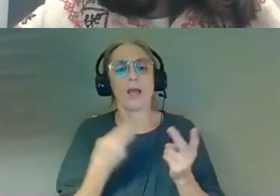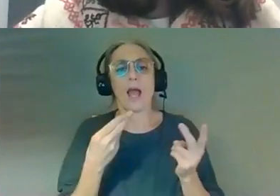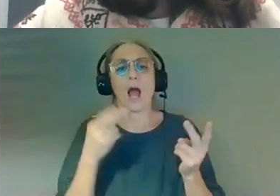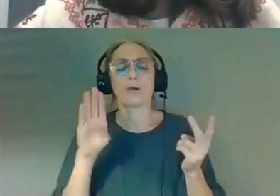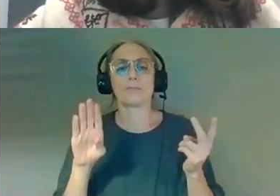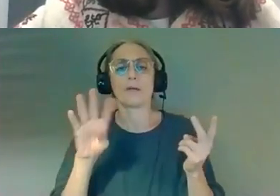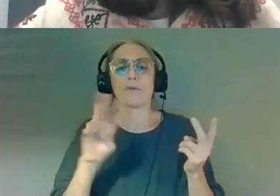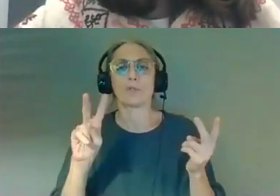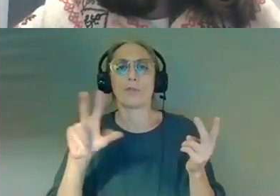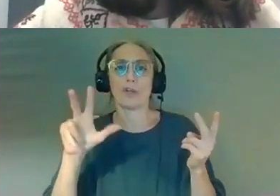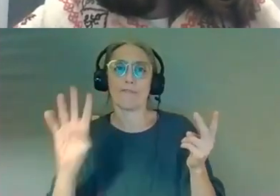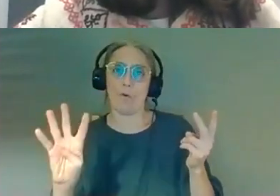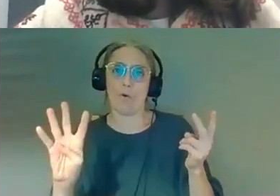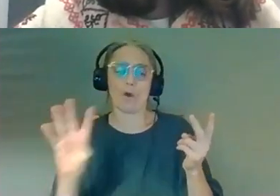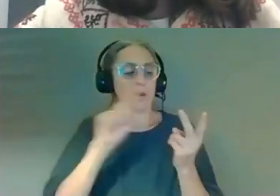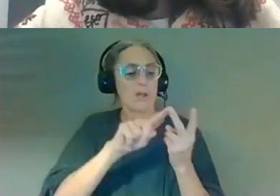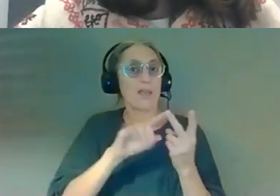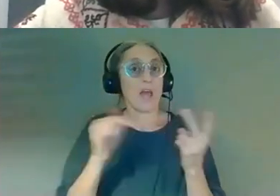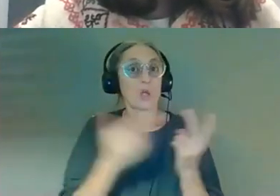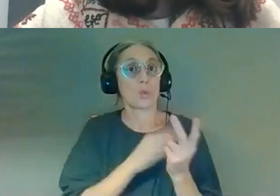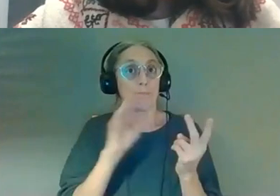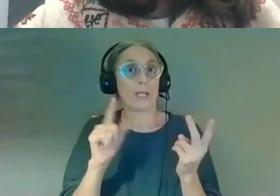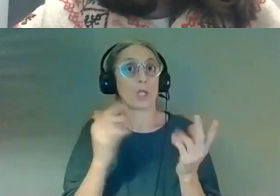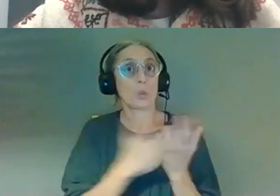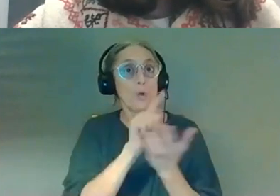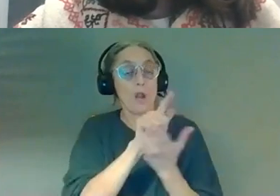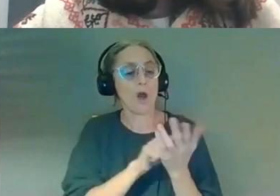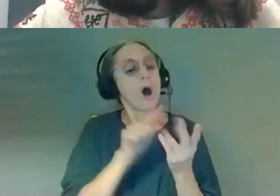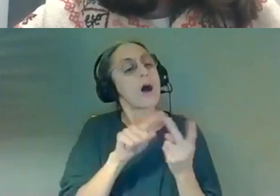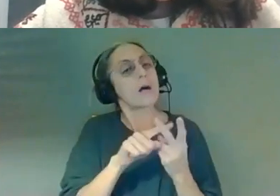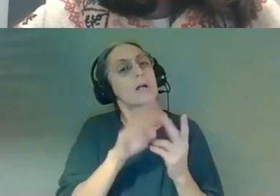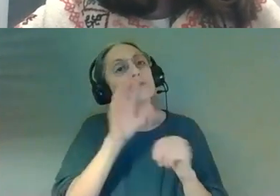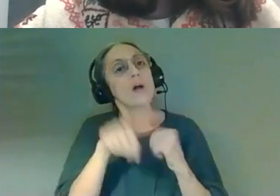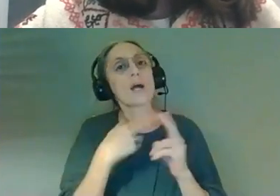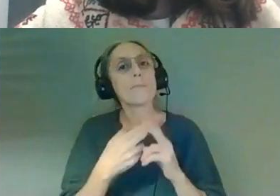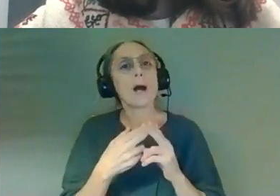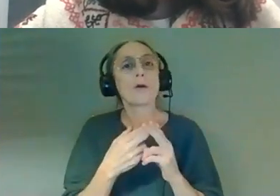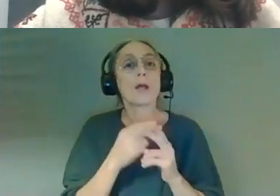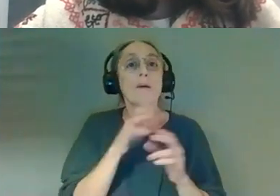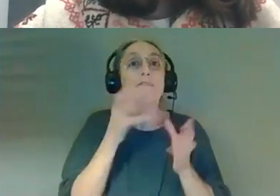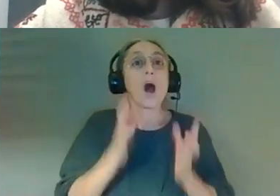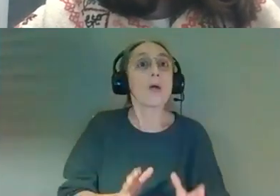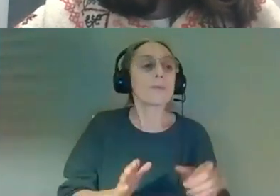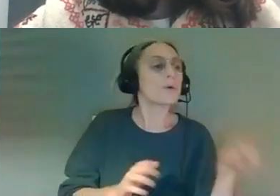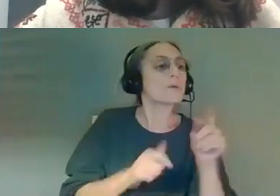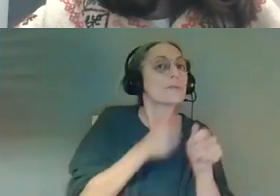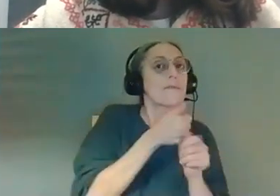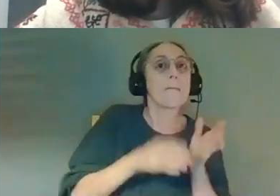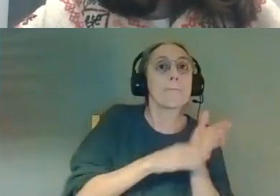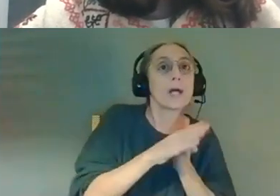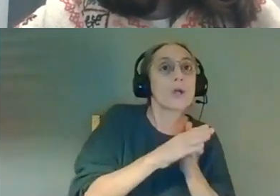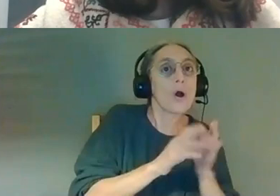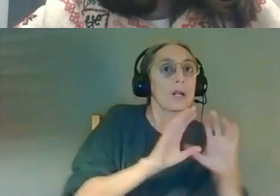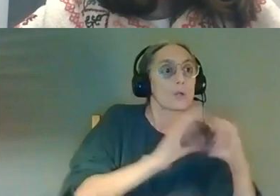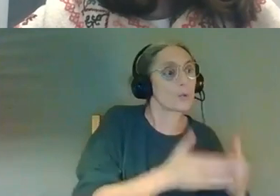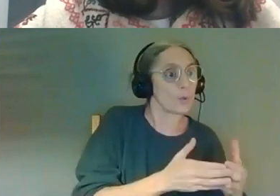4234, which addressed the challenges of minority farmers face by expanding access to